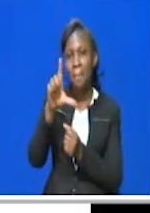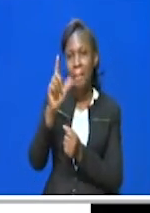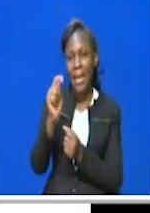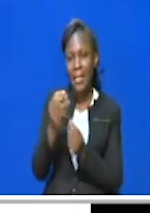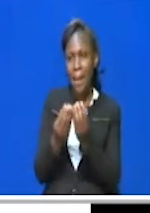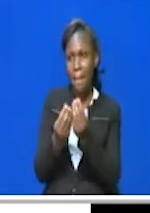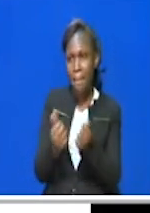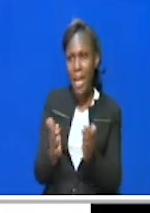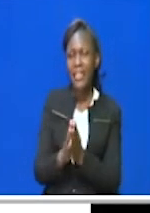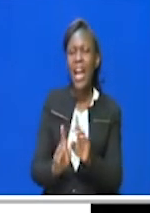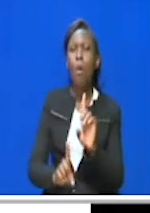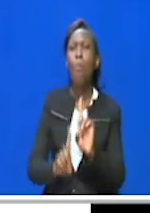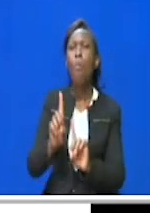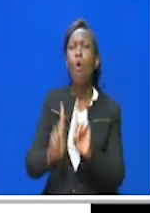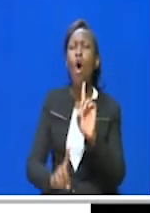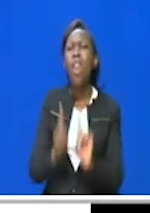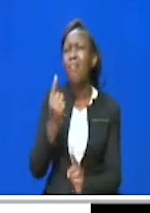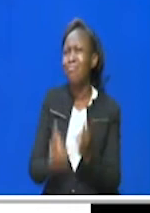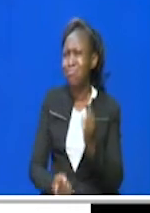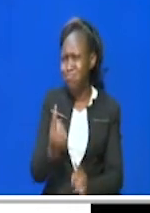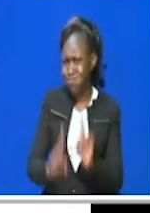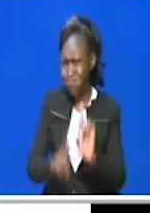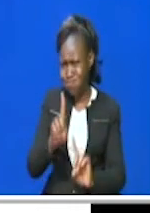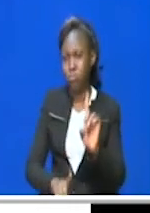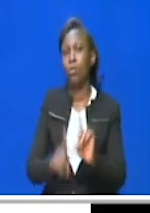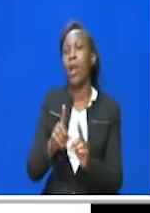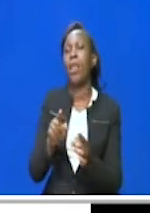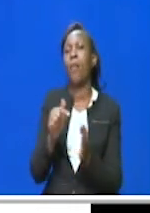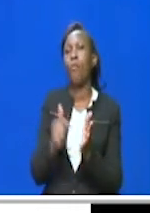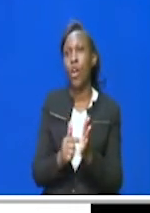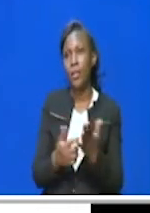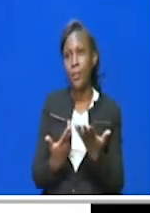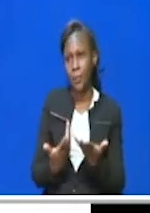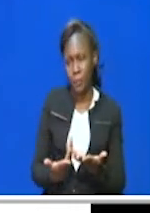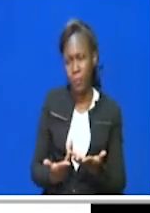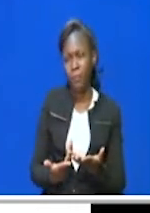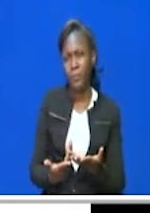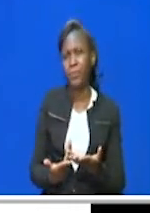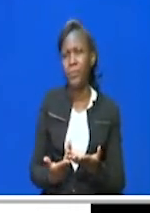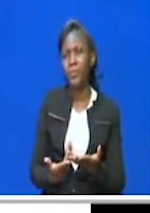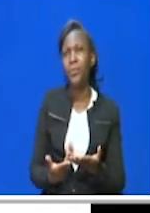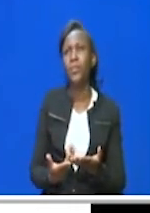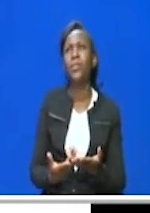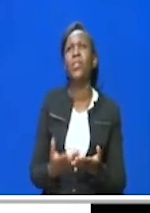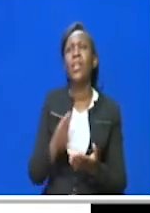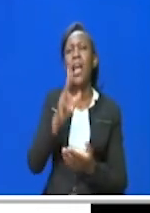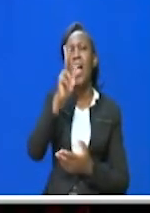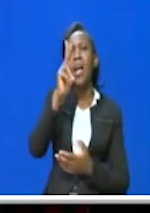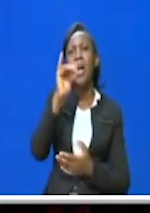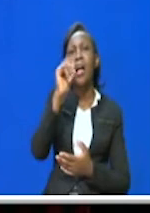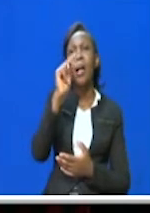terms of kinetic theory of matter. How do we state the kinetic theory of matter? That's the